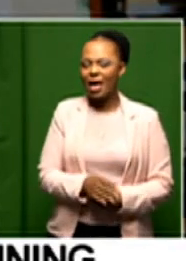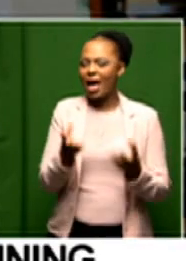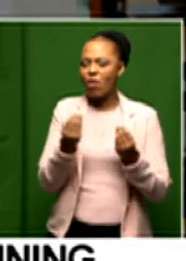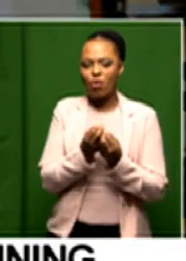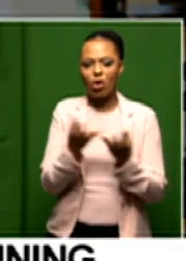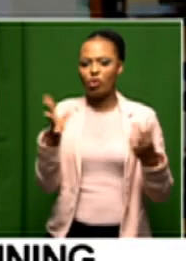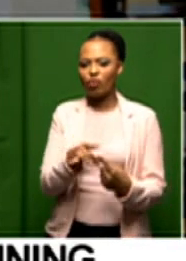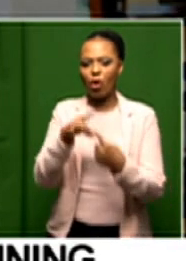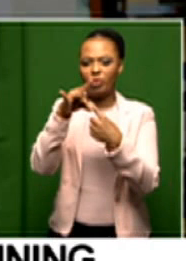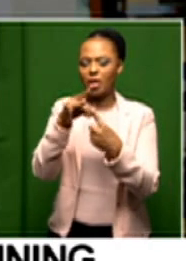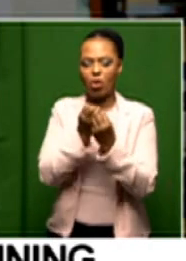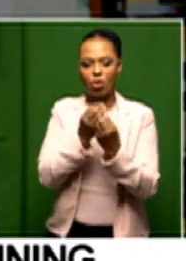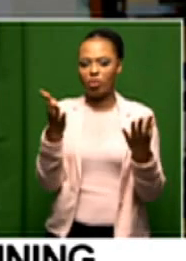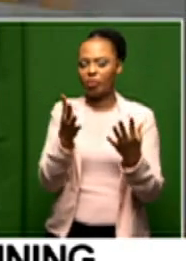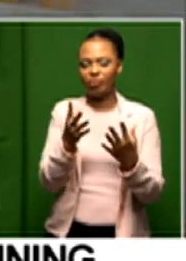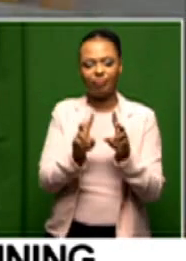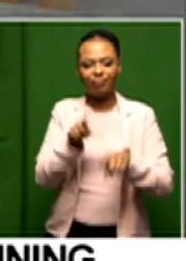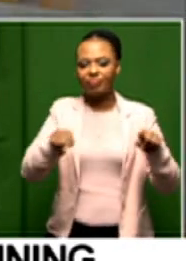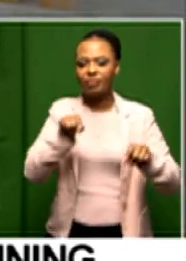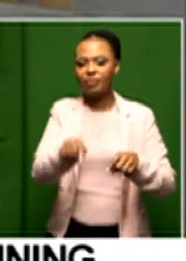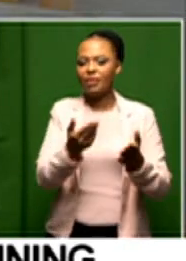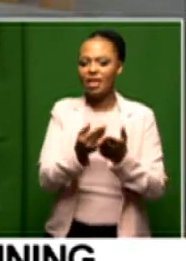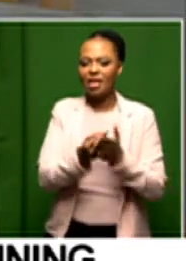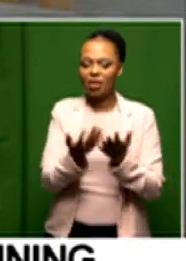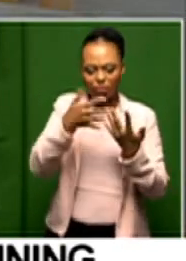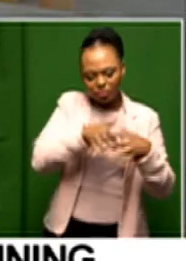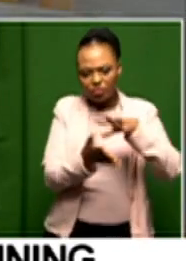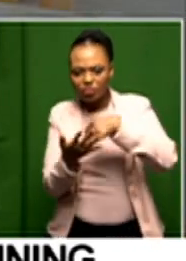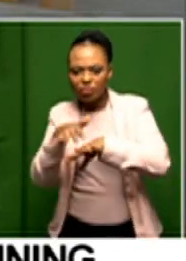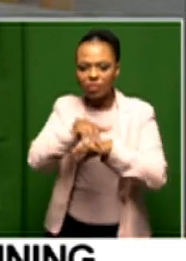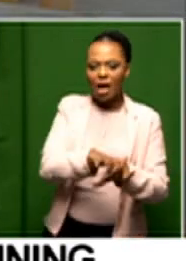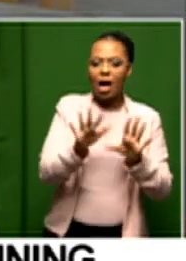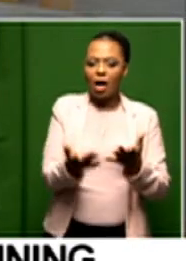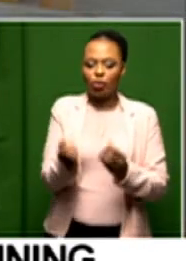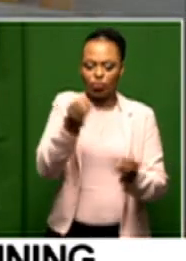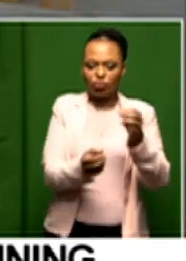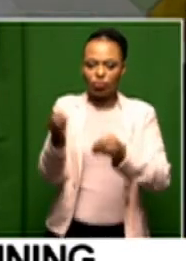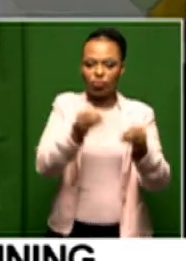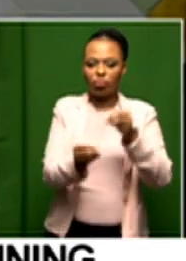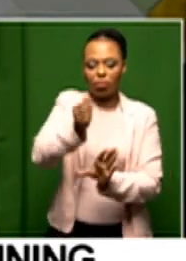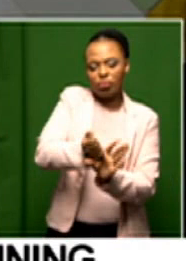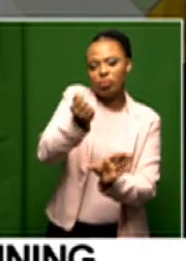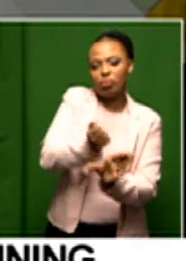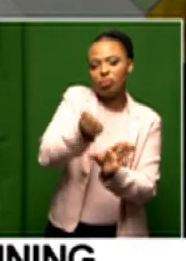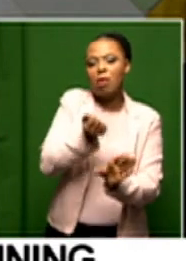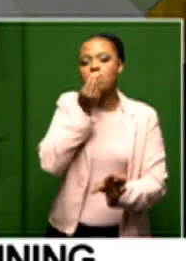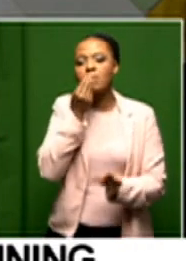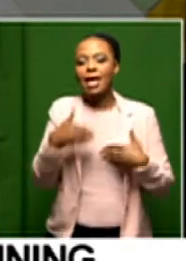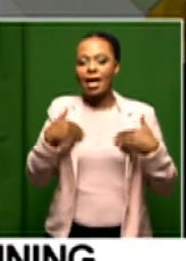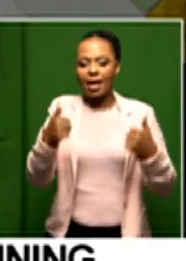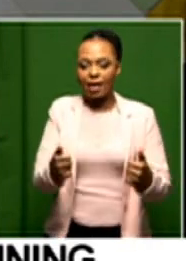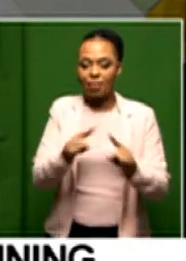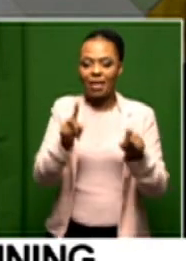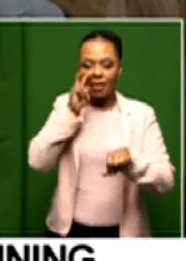what I'm saying is there are ways in which one can mitigate eating healthy. They just need to know how to